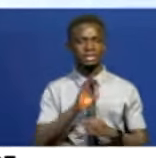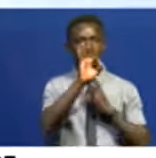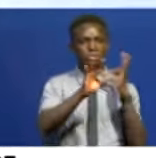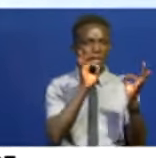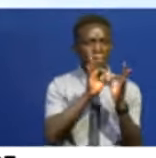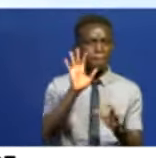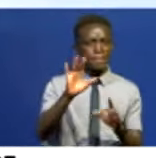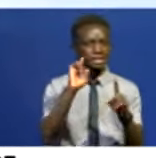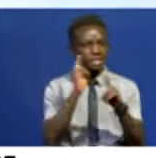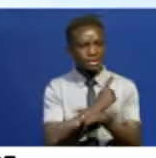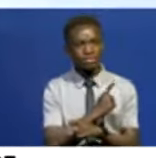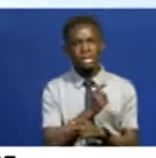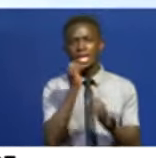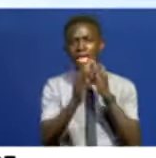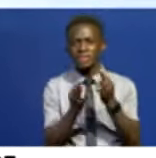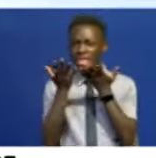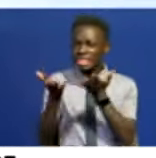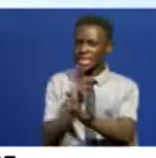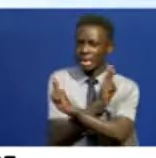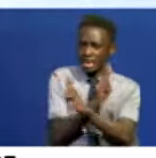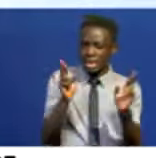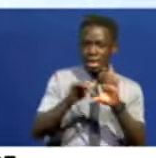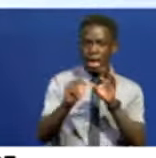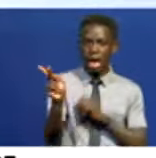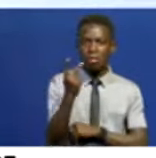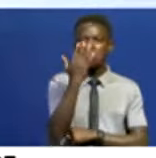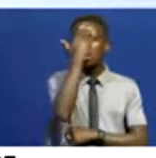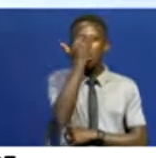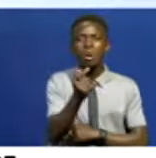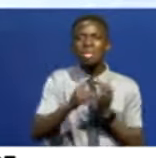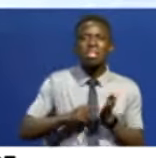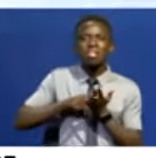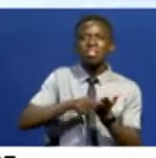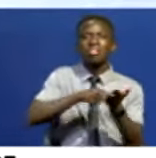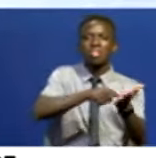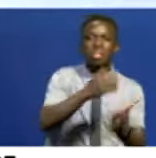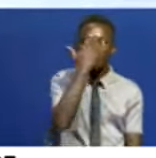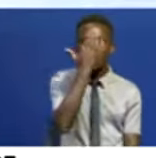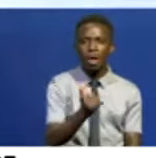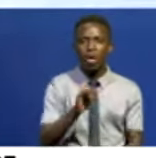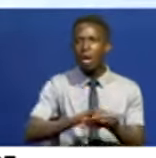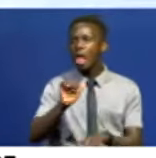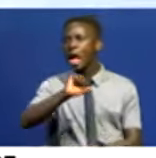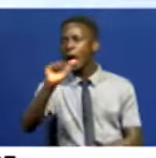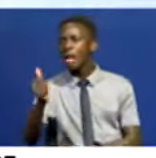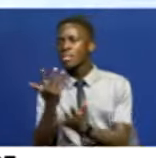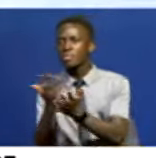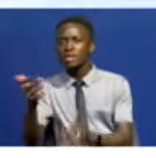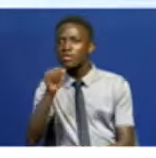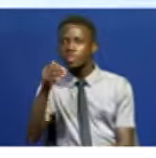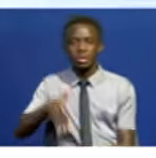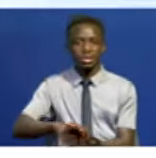specifications is available in Kenya, why do you insist on that other product that's not available in